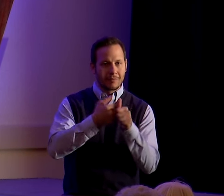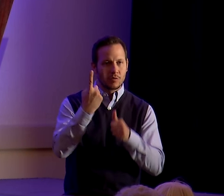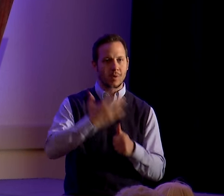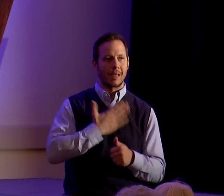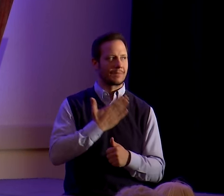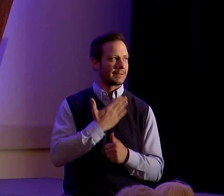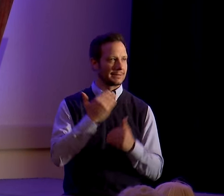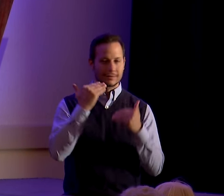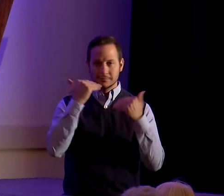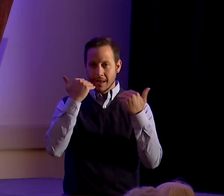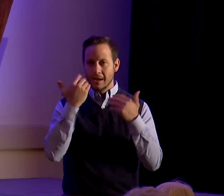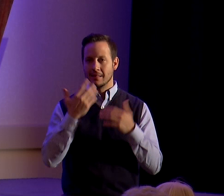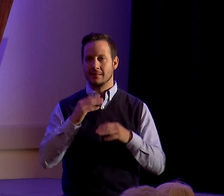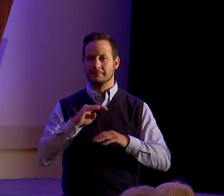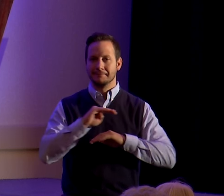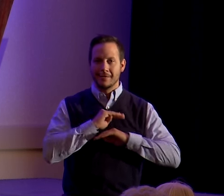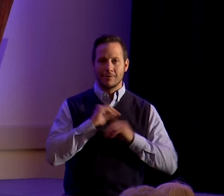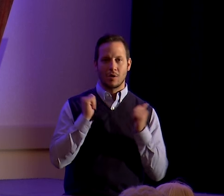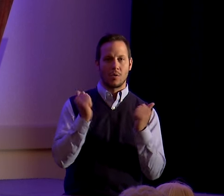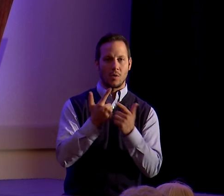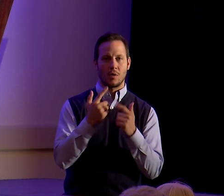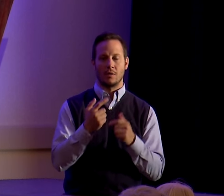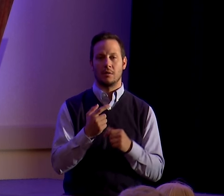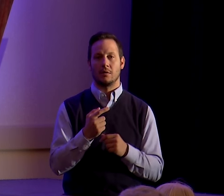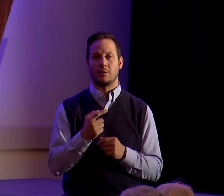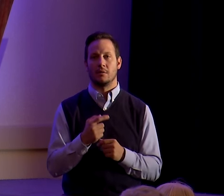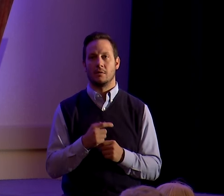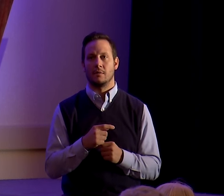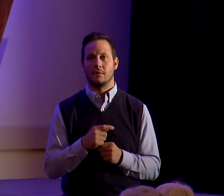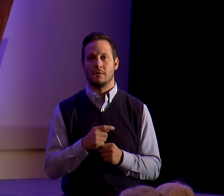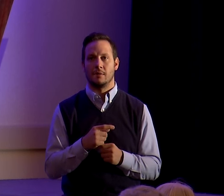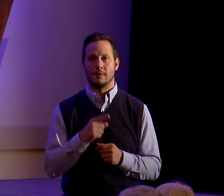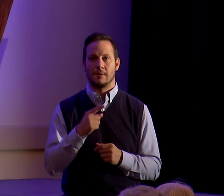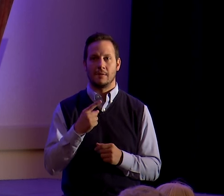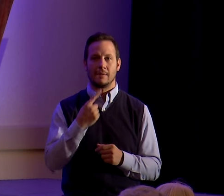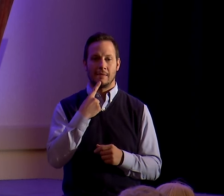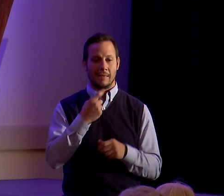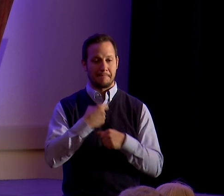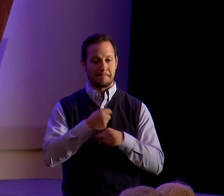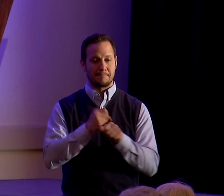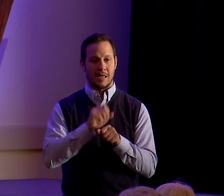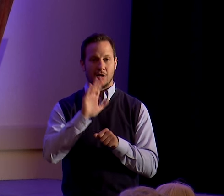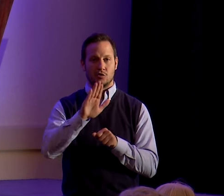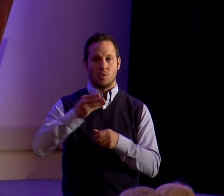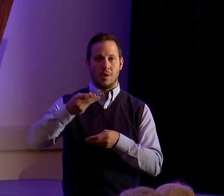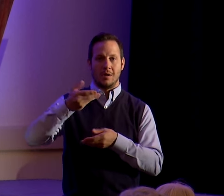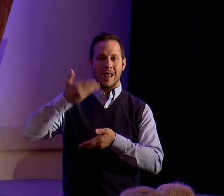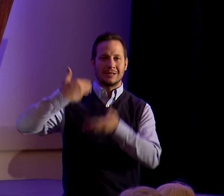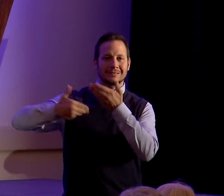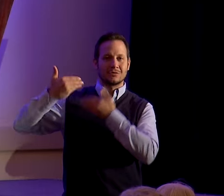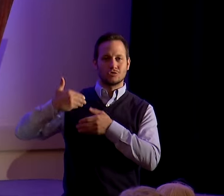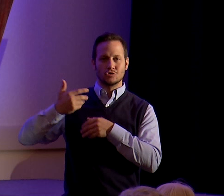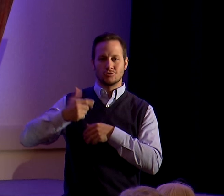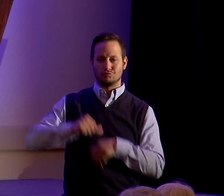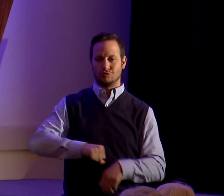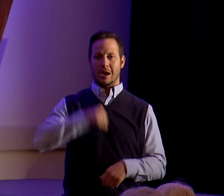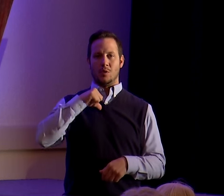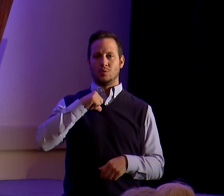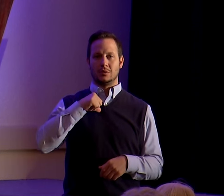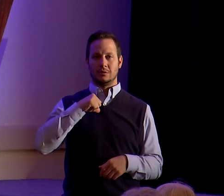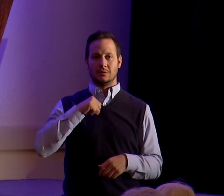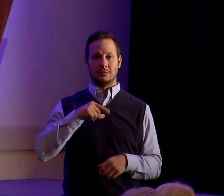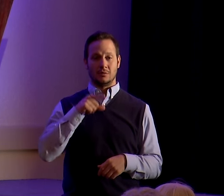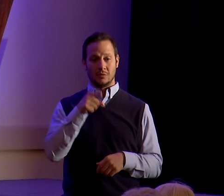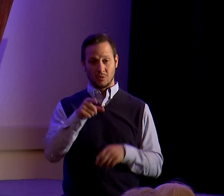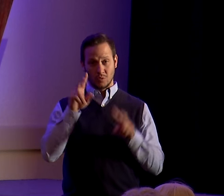happy. You know, the battle cry of your parents is, make your ancestors proud, right? Rocking the boat did